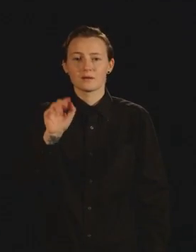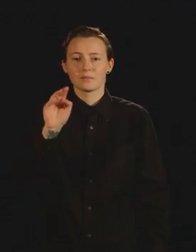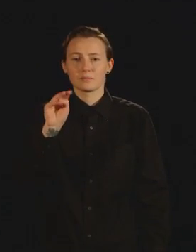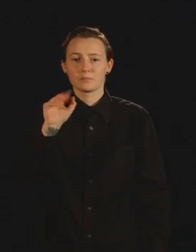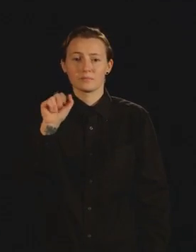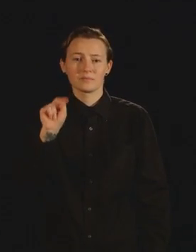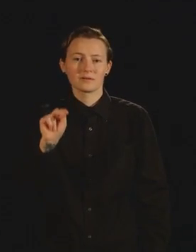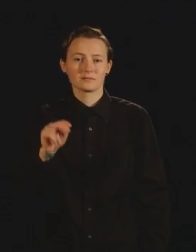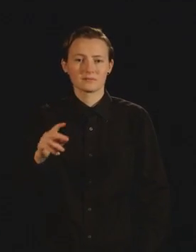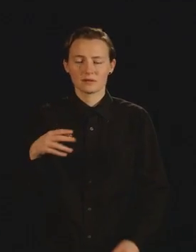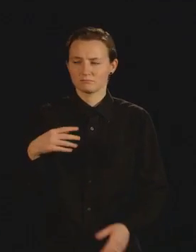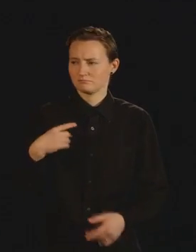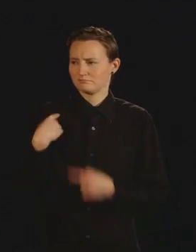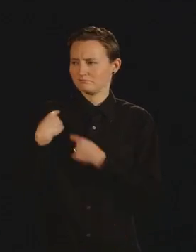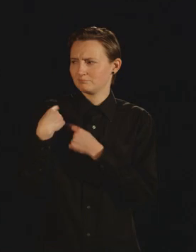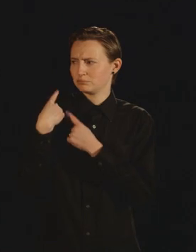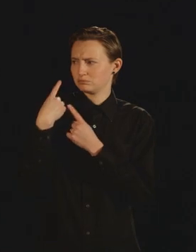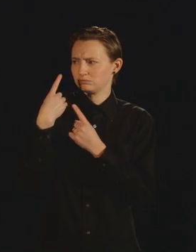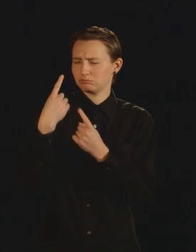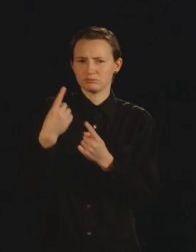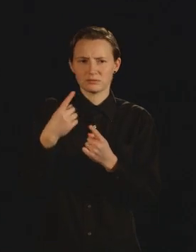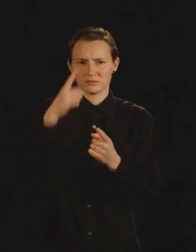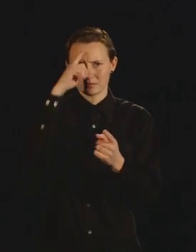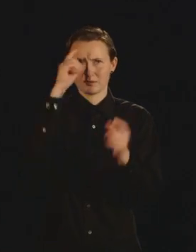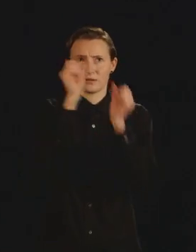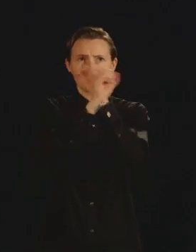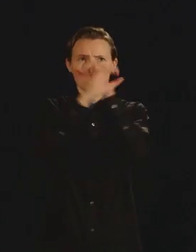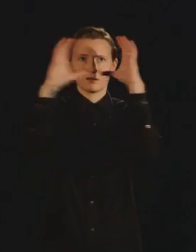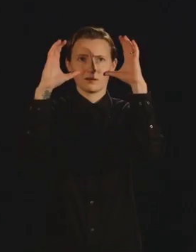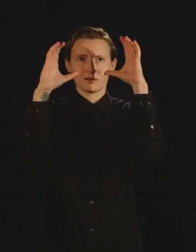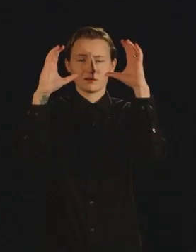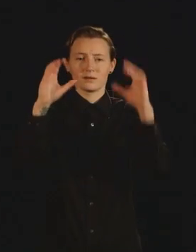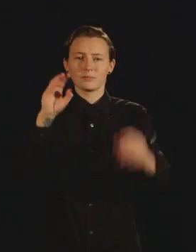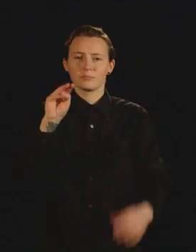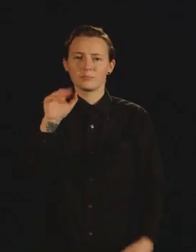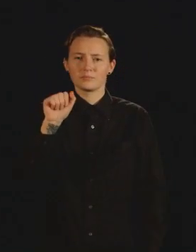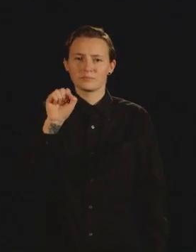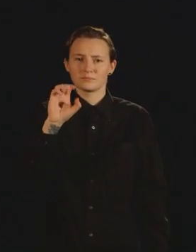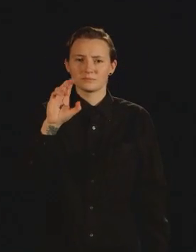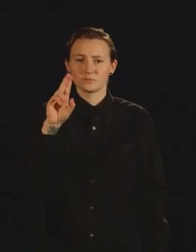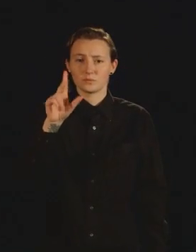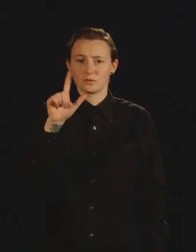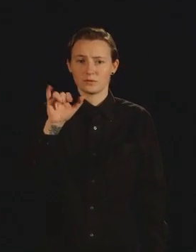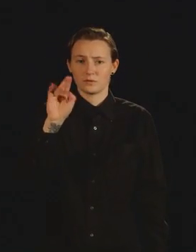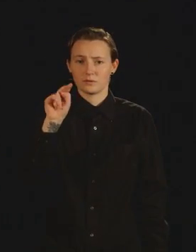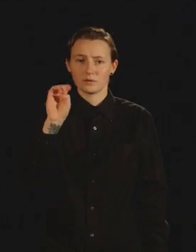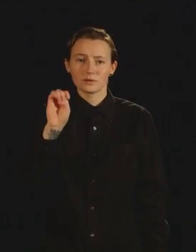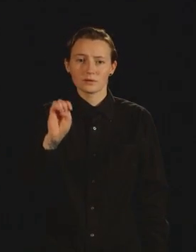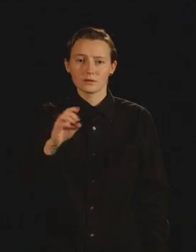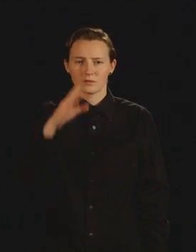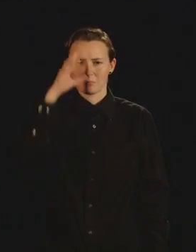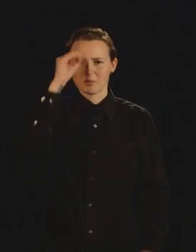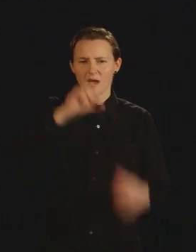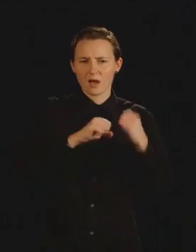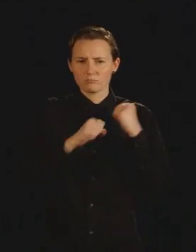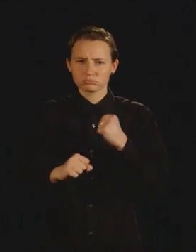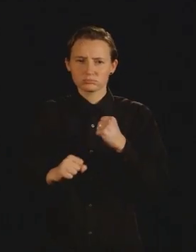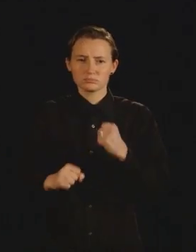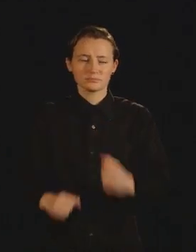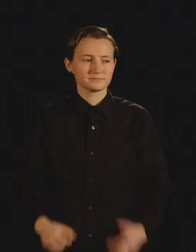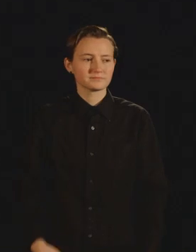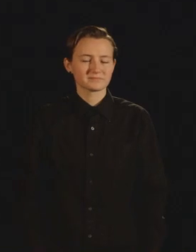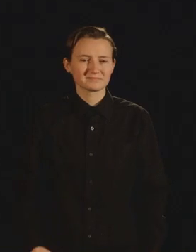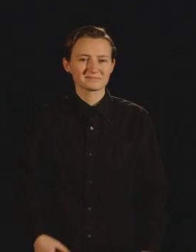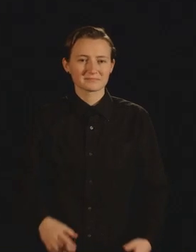about what it means to be masculine. And when we lay over the complex realities of